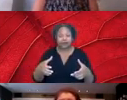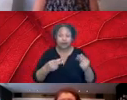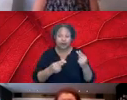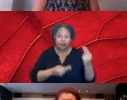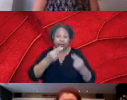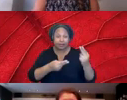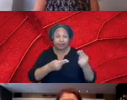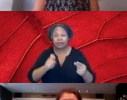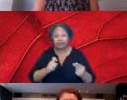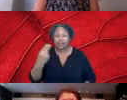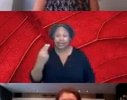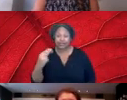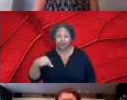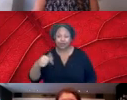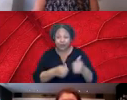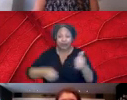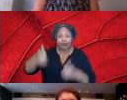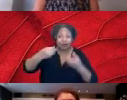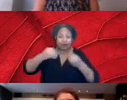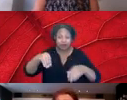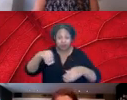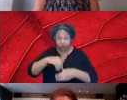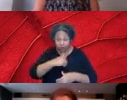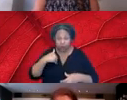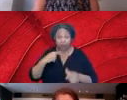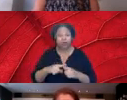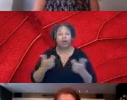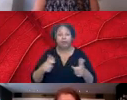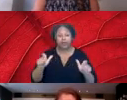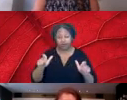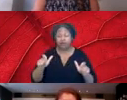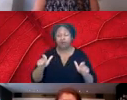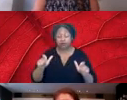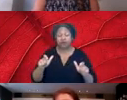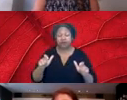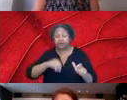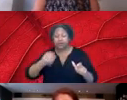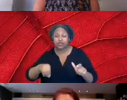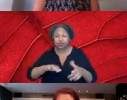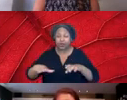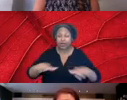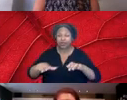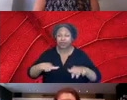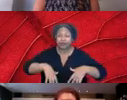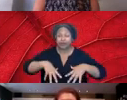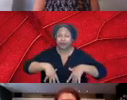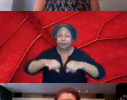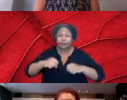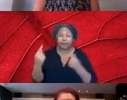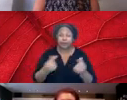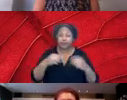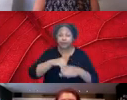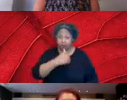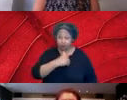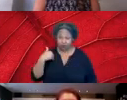be headquartered in Toronto and have a significant portion of activity taking place in the city. And